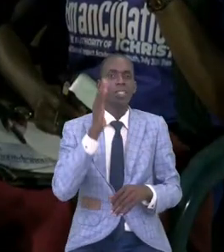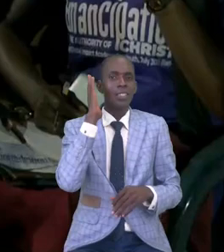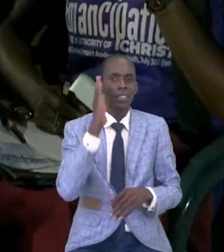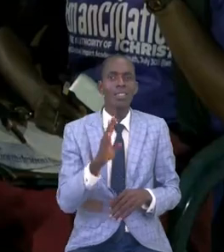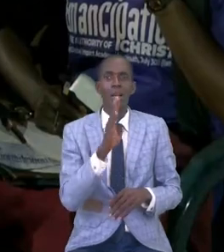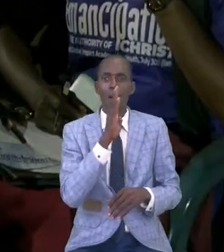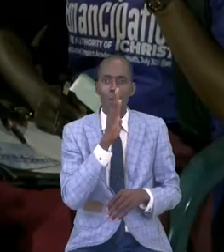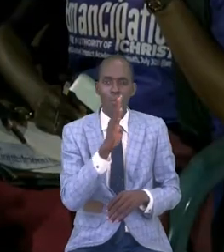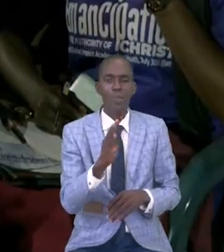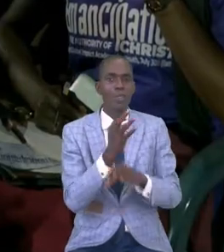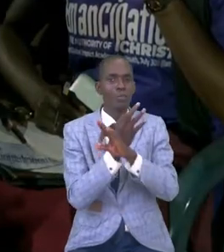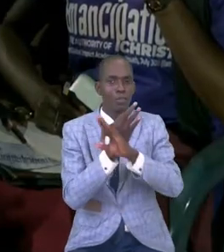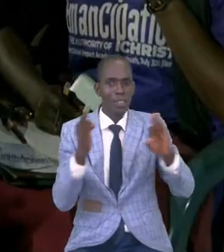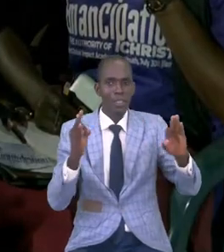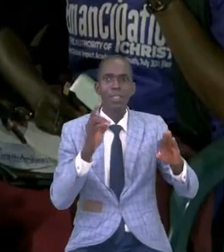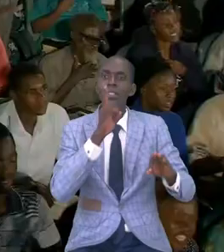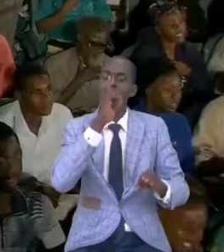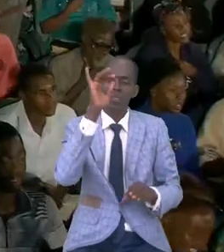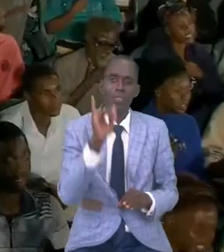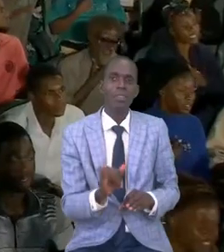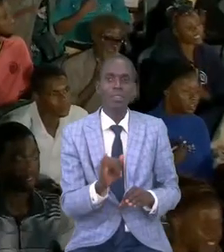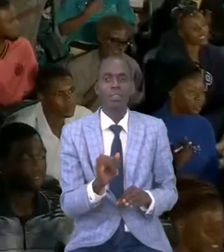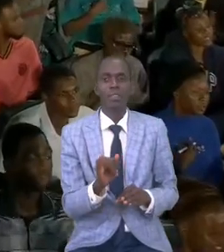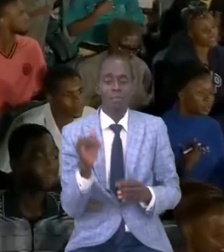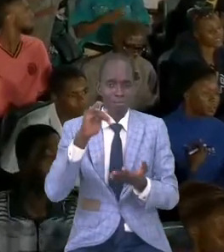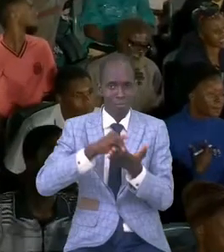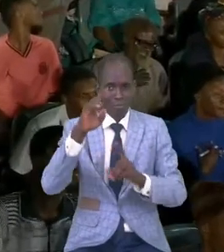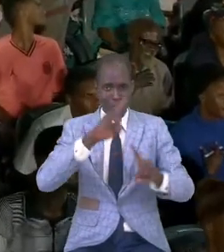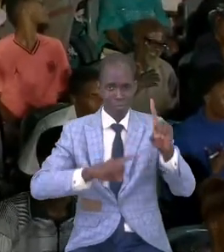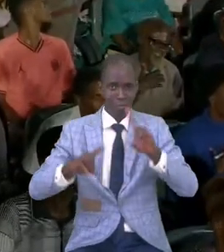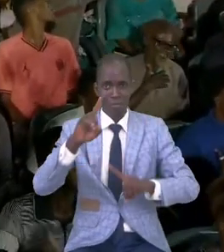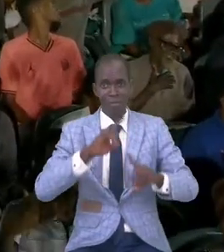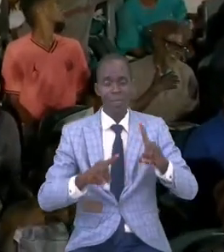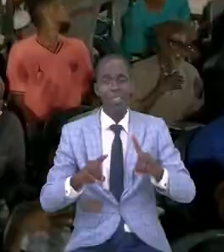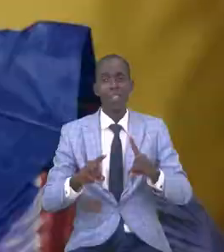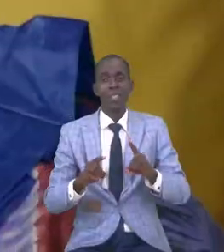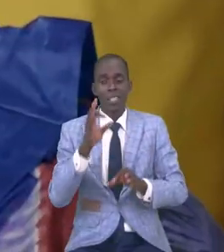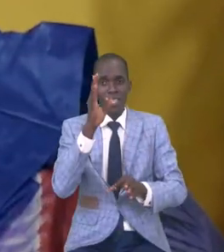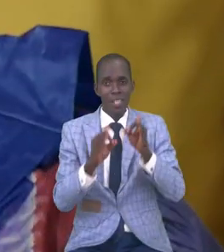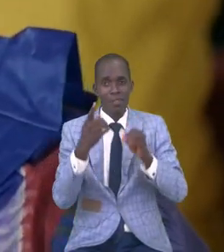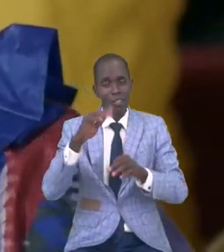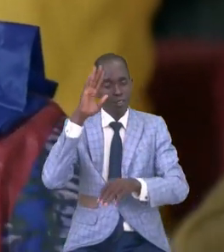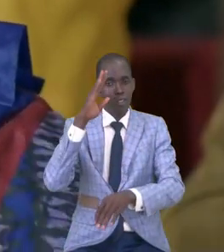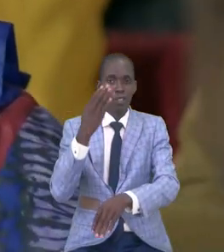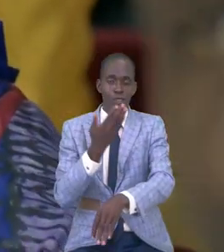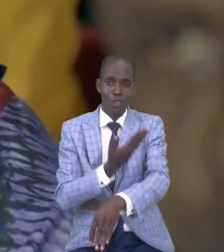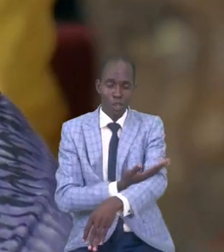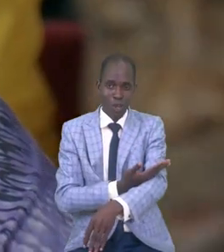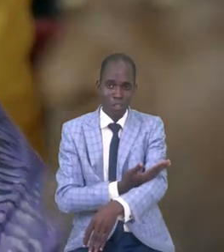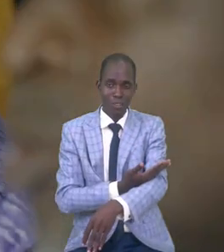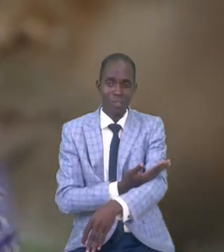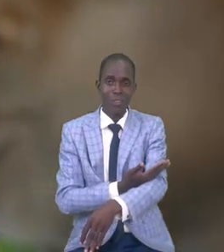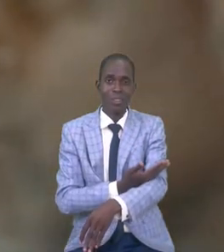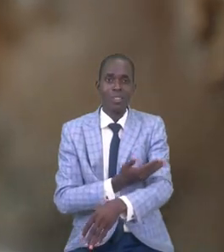I shall be free indeed. Say it of yourself. If the